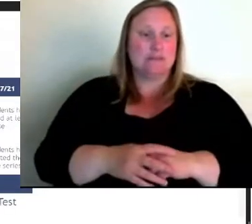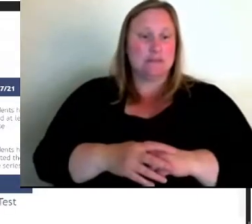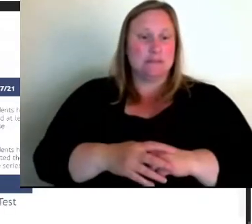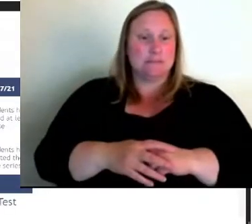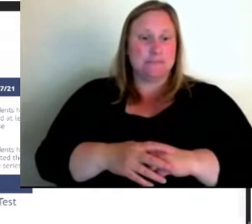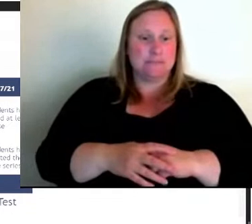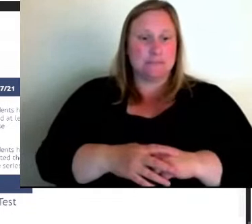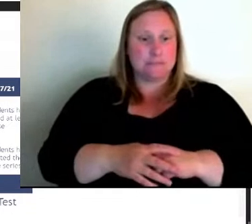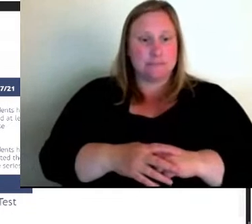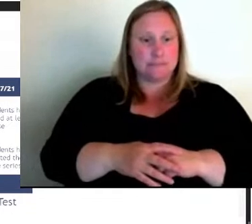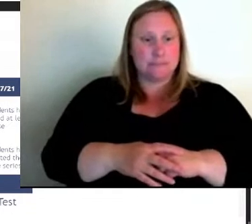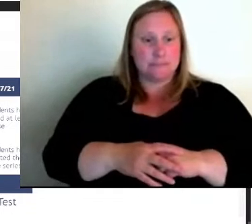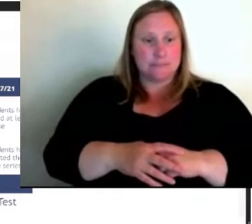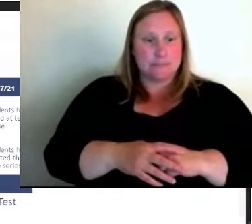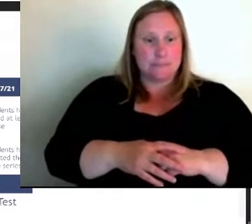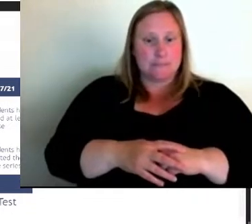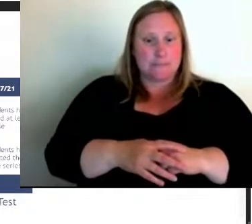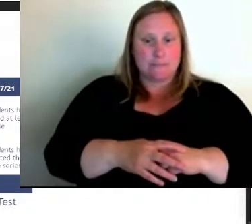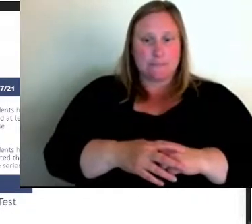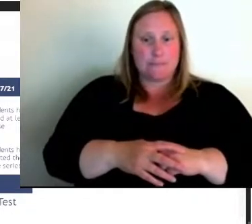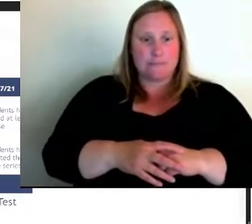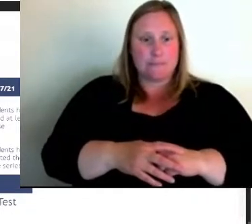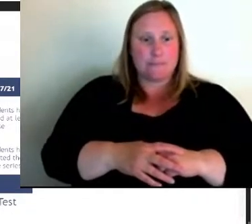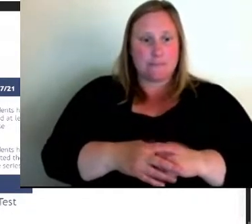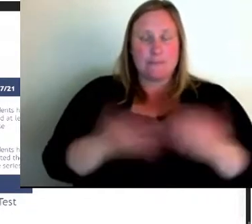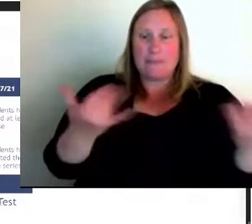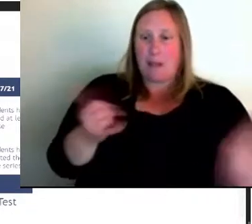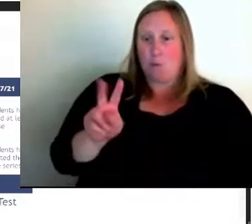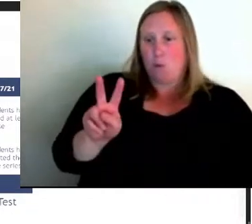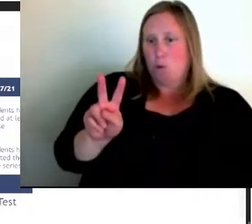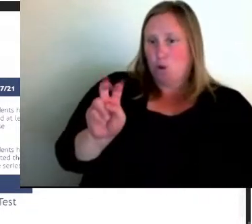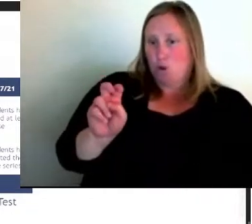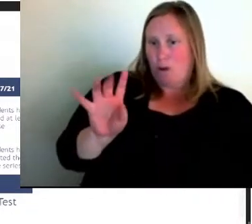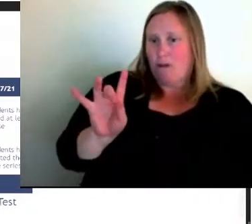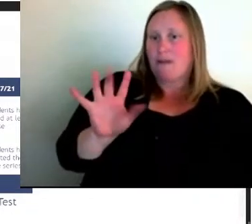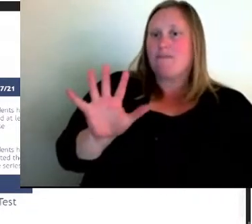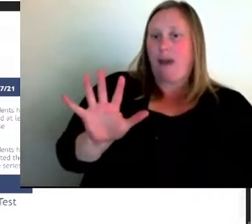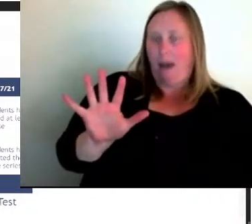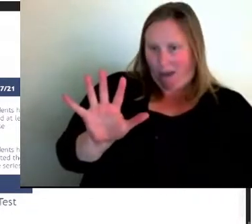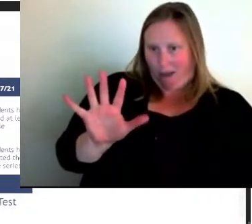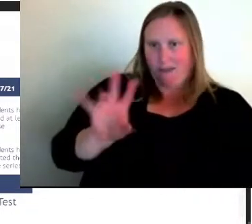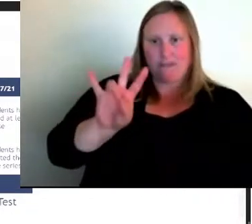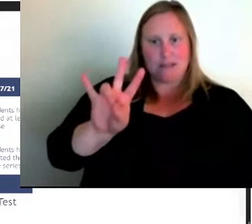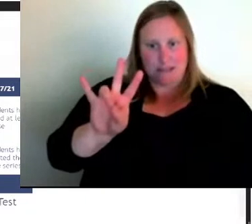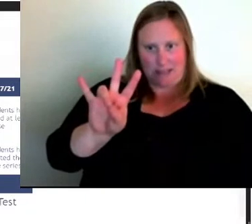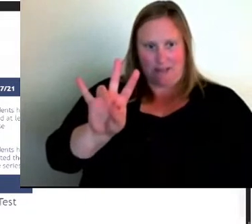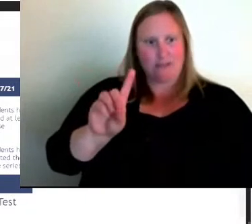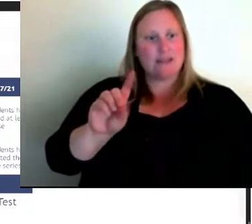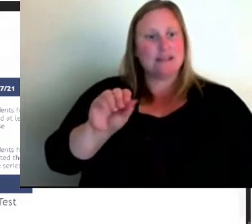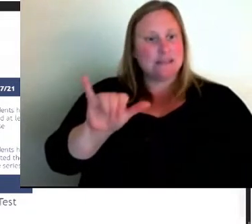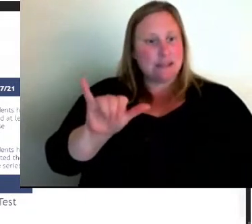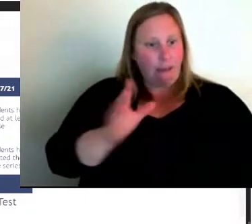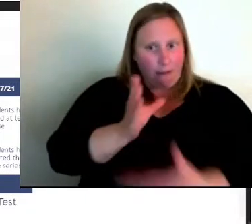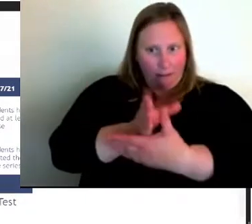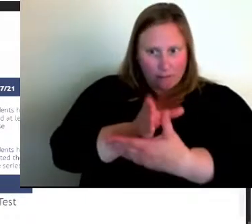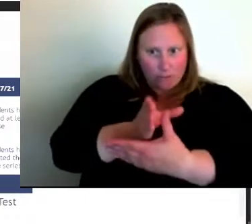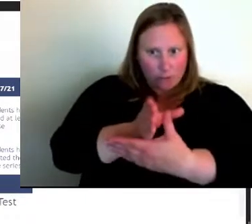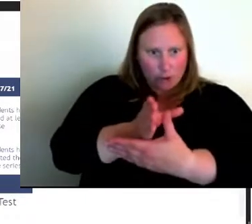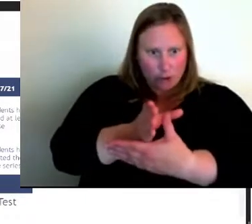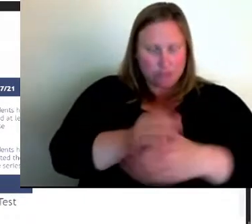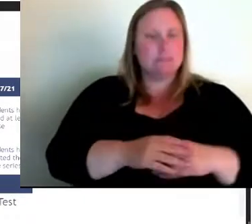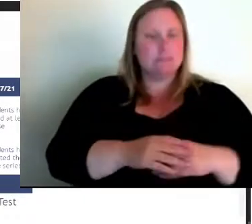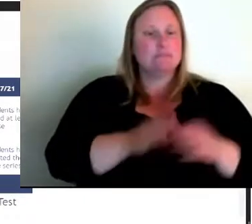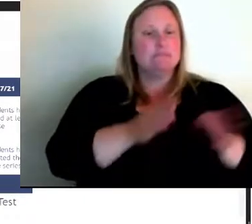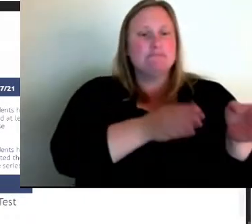seeing some real-time updates here. We're up to 285 as our 7-day average for confirmed cases. And then we've also